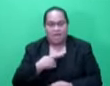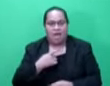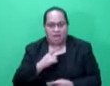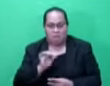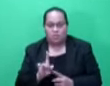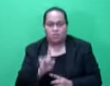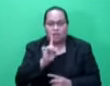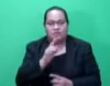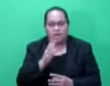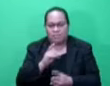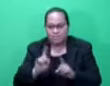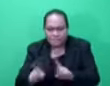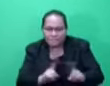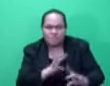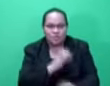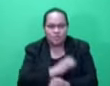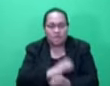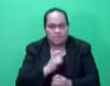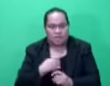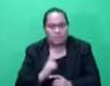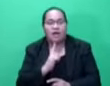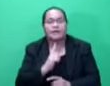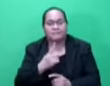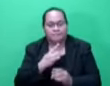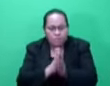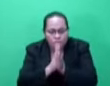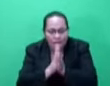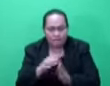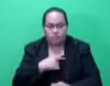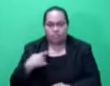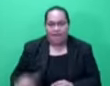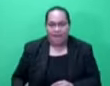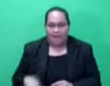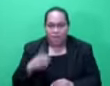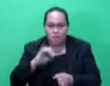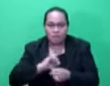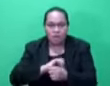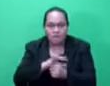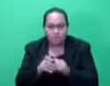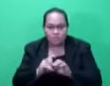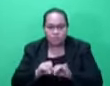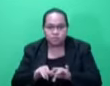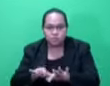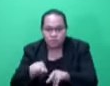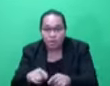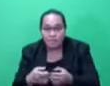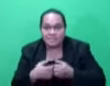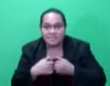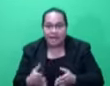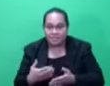who prayed for China when the coronavirus hit it in the early part of this year.